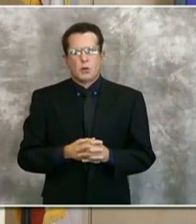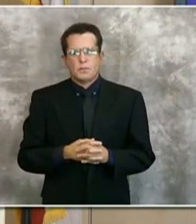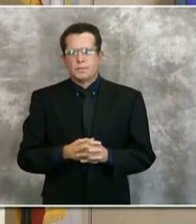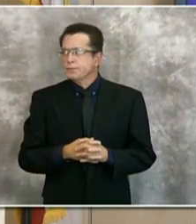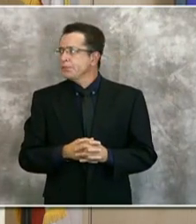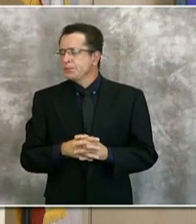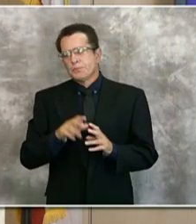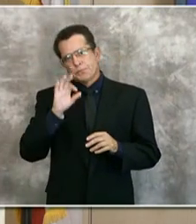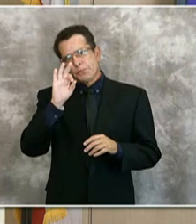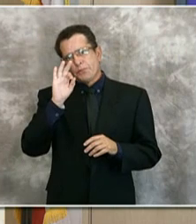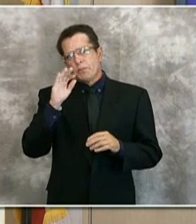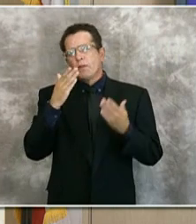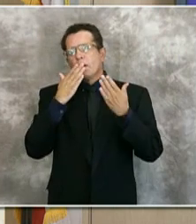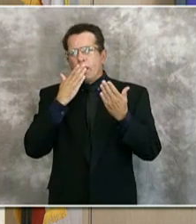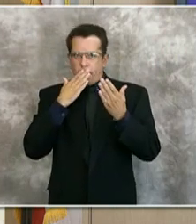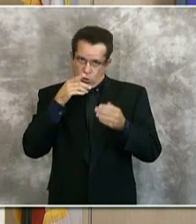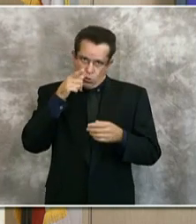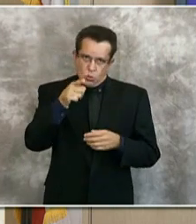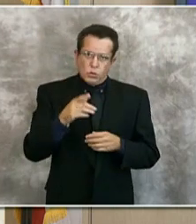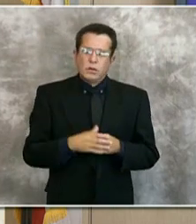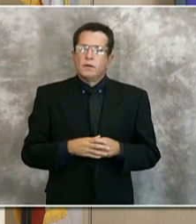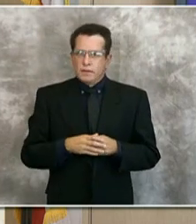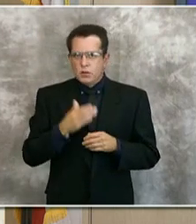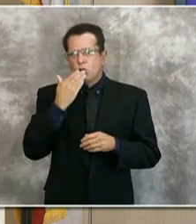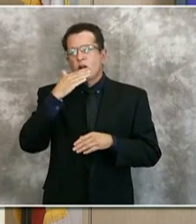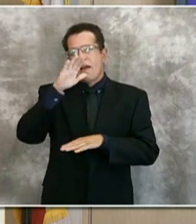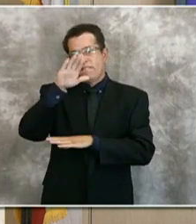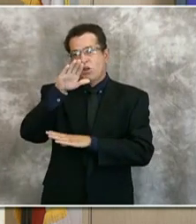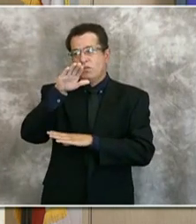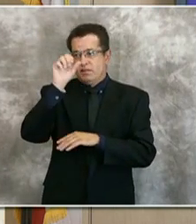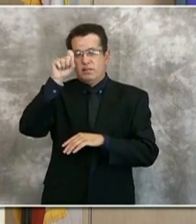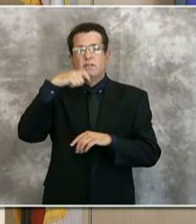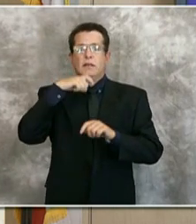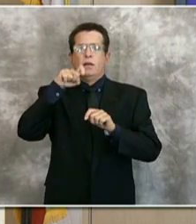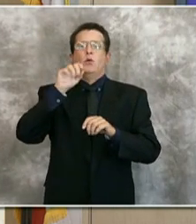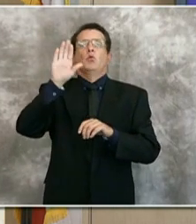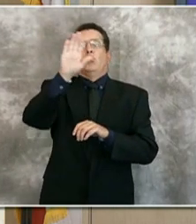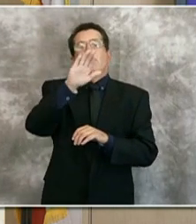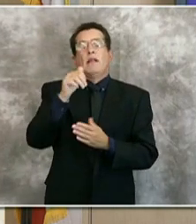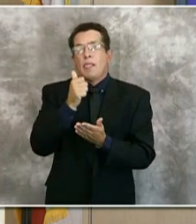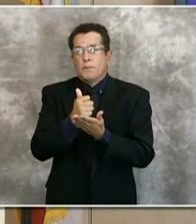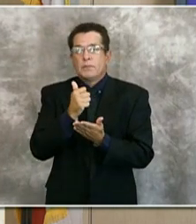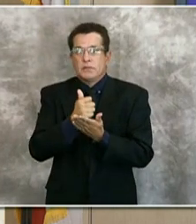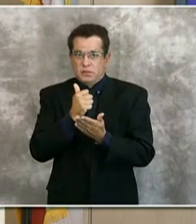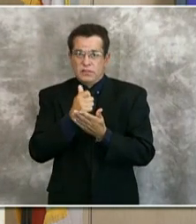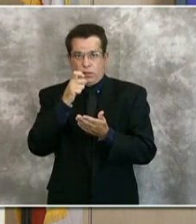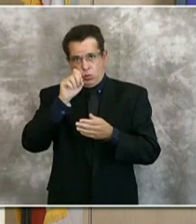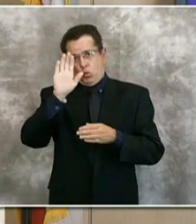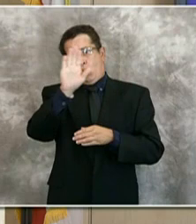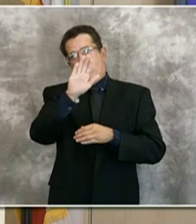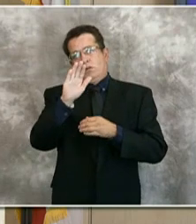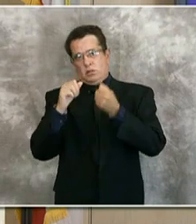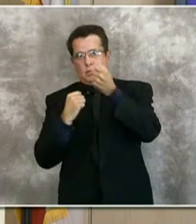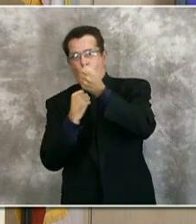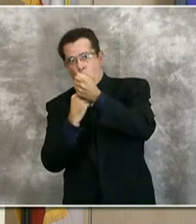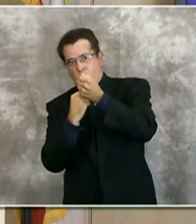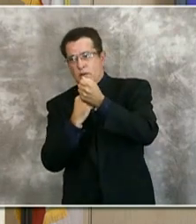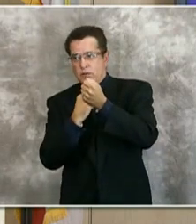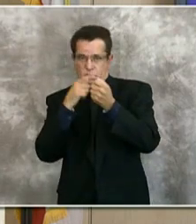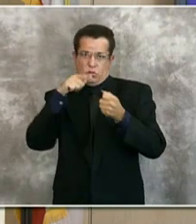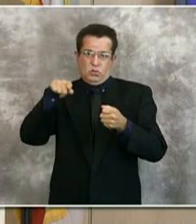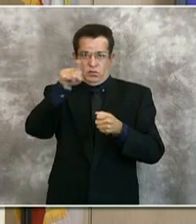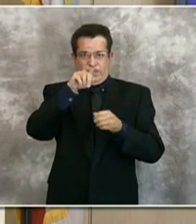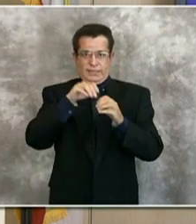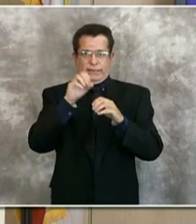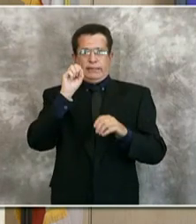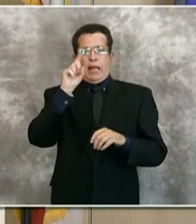Thank you, and good afternoon. While we do continue to ask the public for their help and support in the things that every individual San Diegan can do to